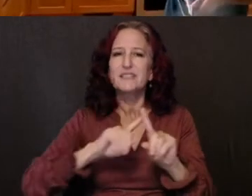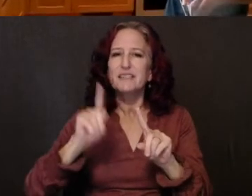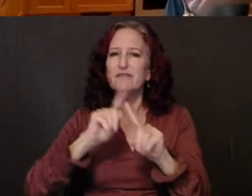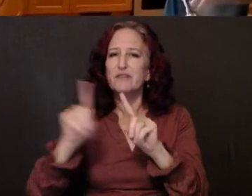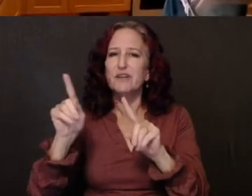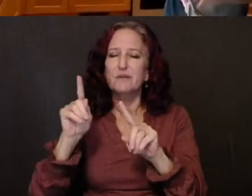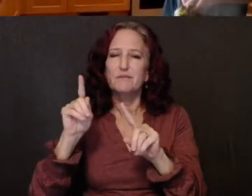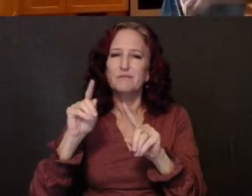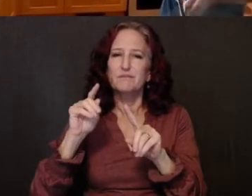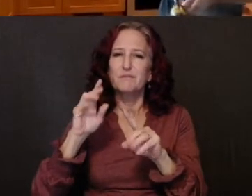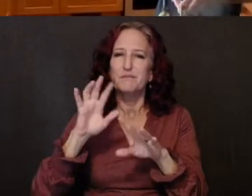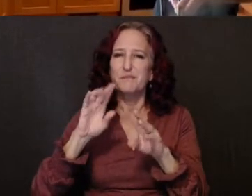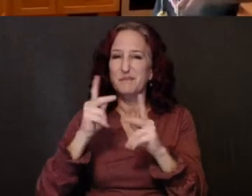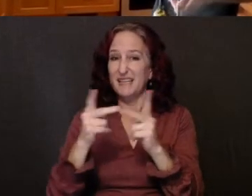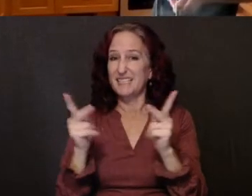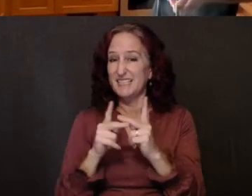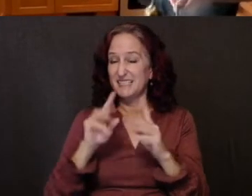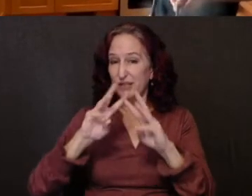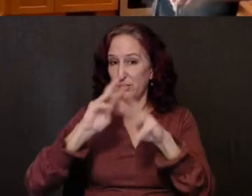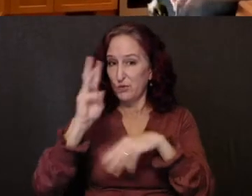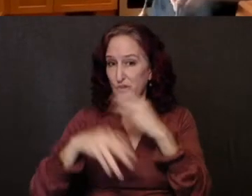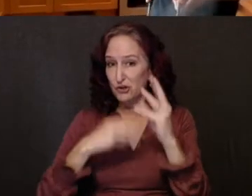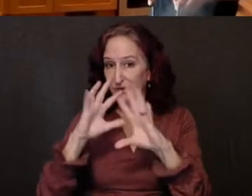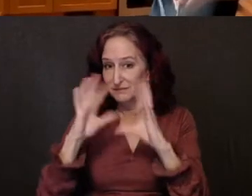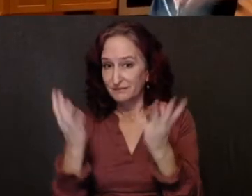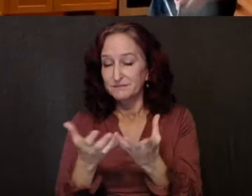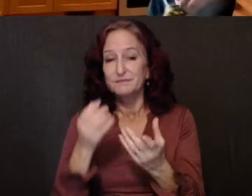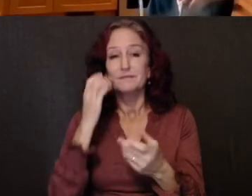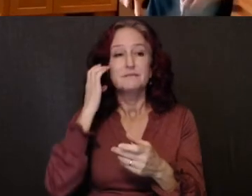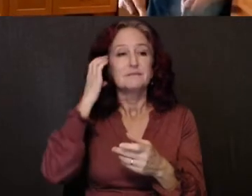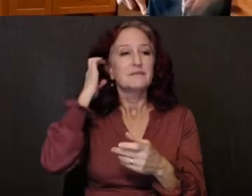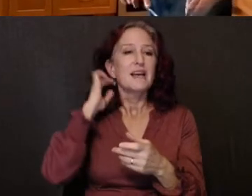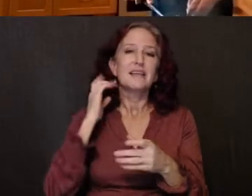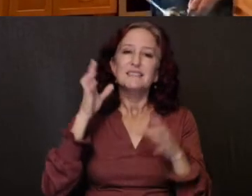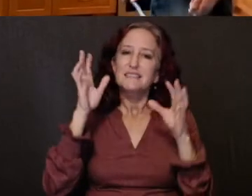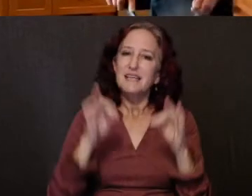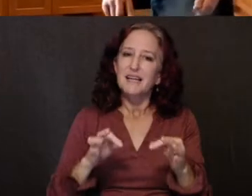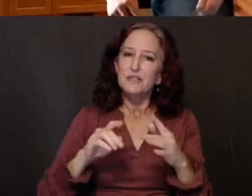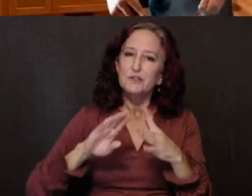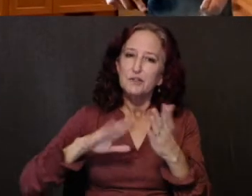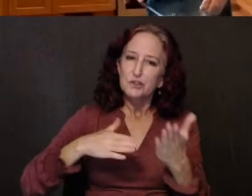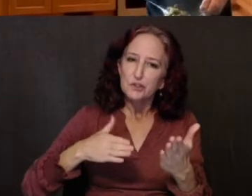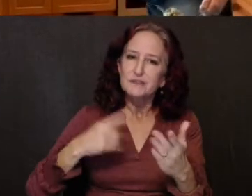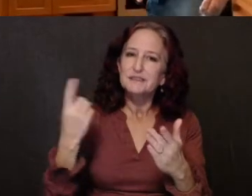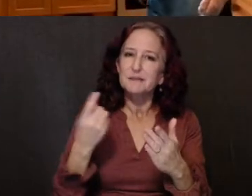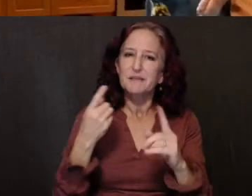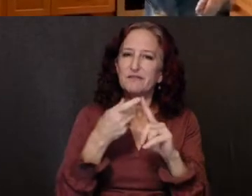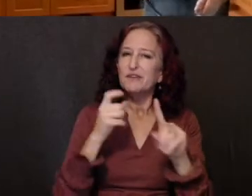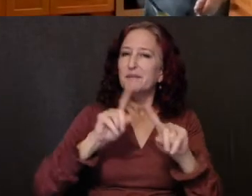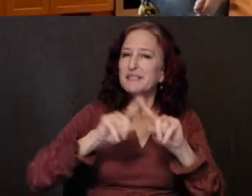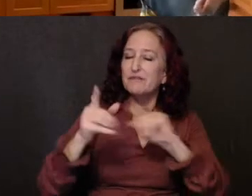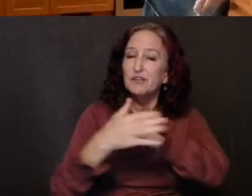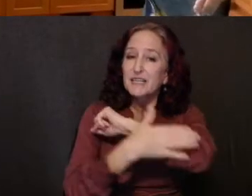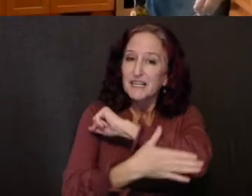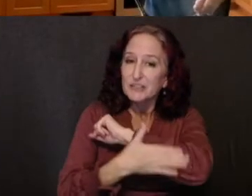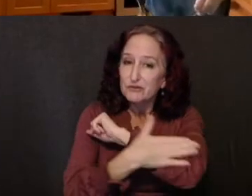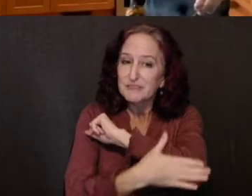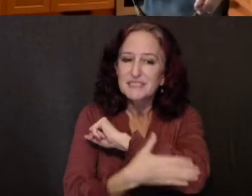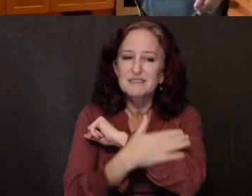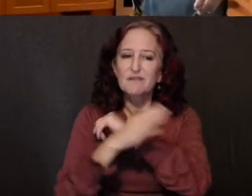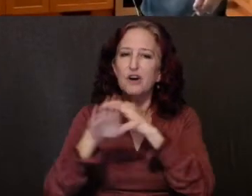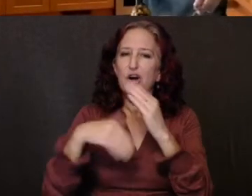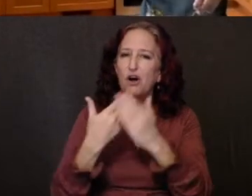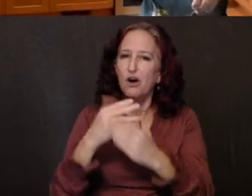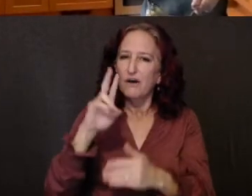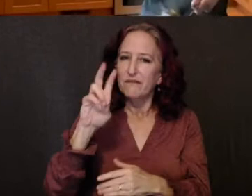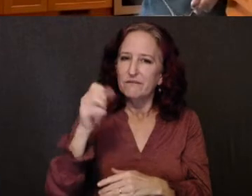cooking stuff from different places around the world. And I started this project where I was cooking one dish from every